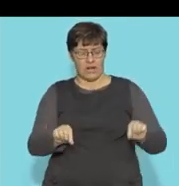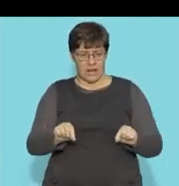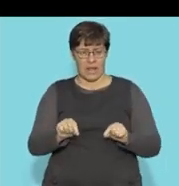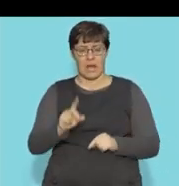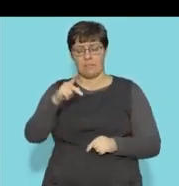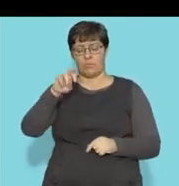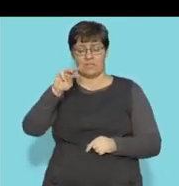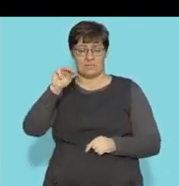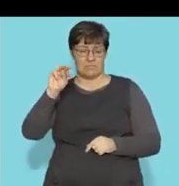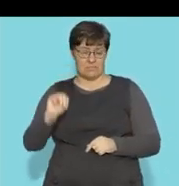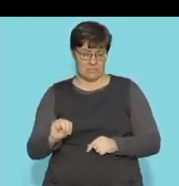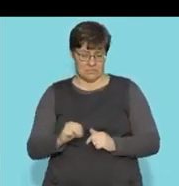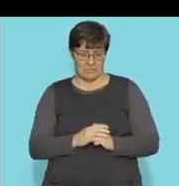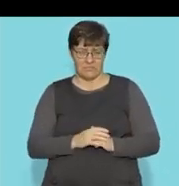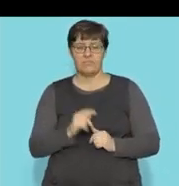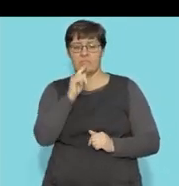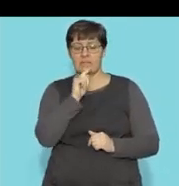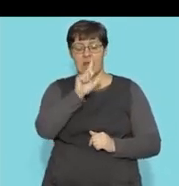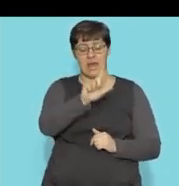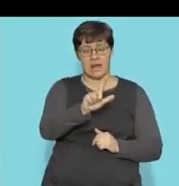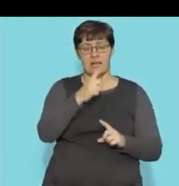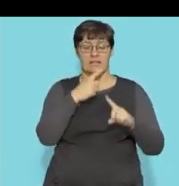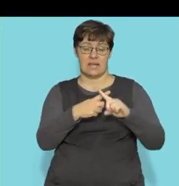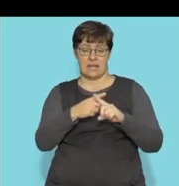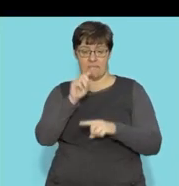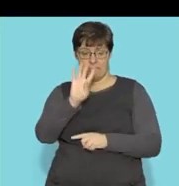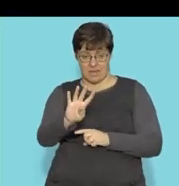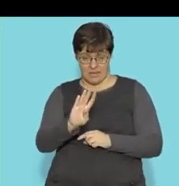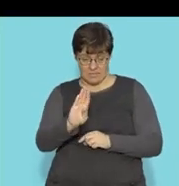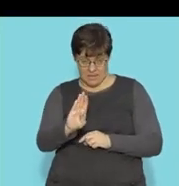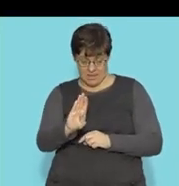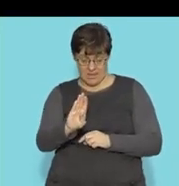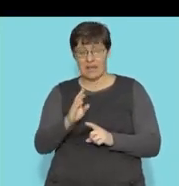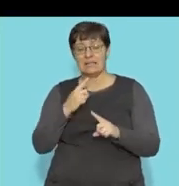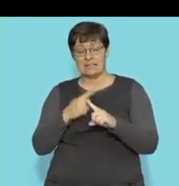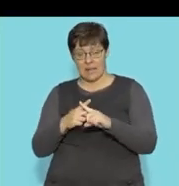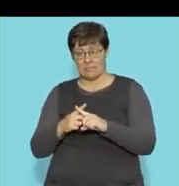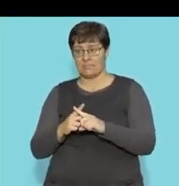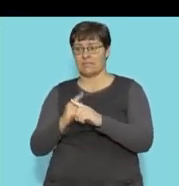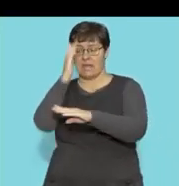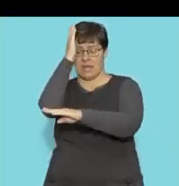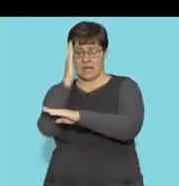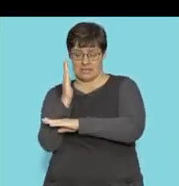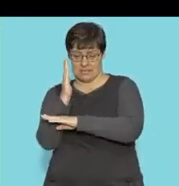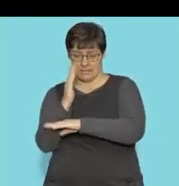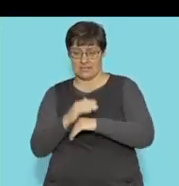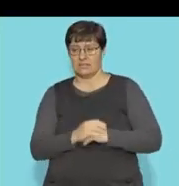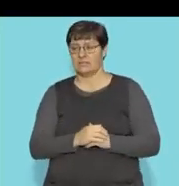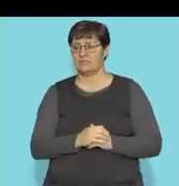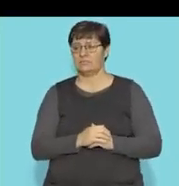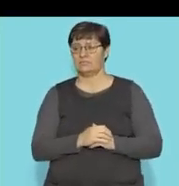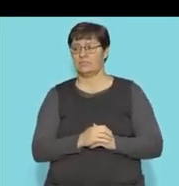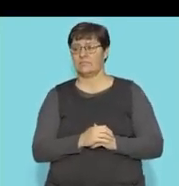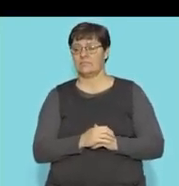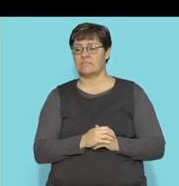Well, it's the area of the base, which is length times breadth, multiplied by its height. So